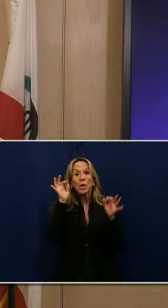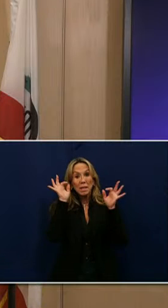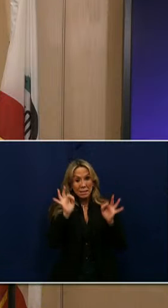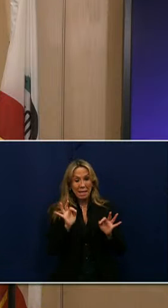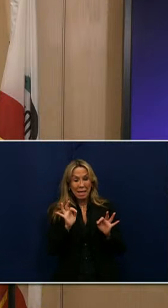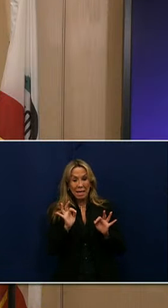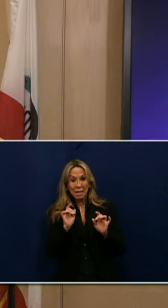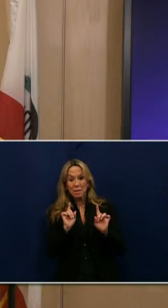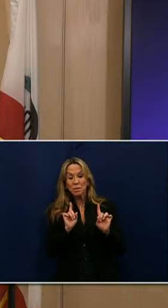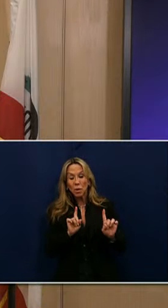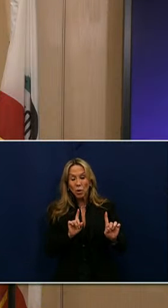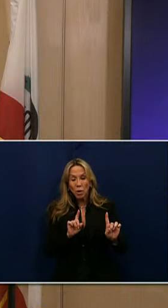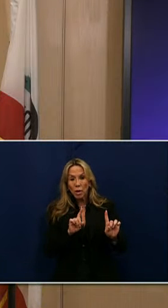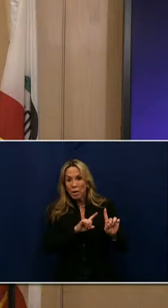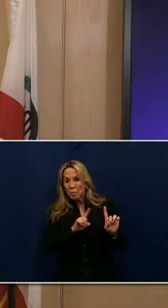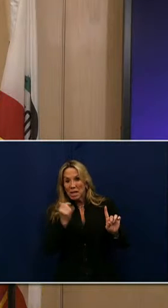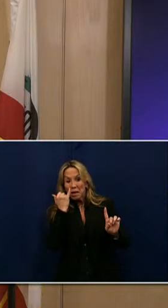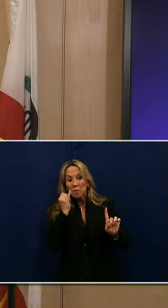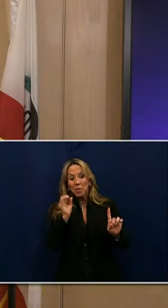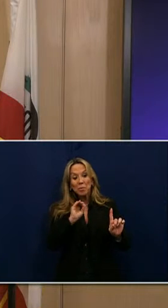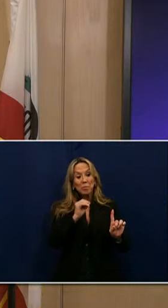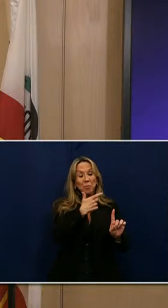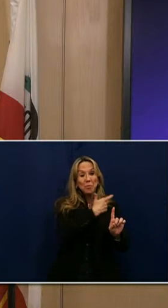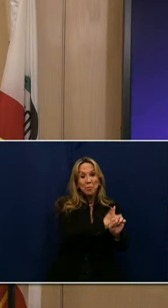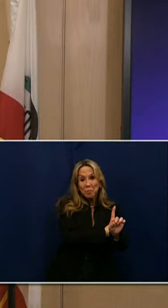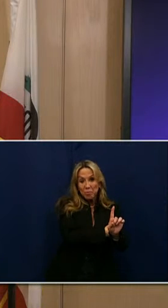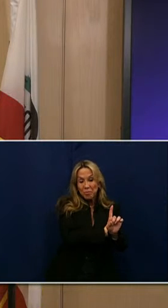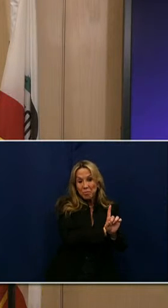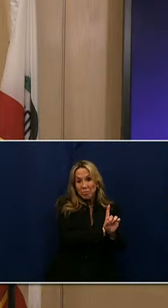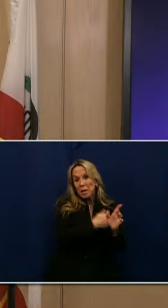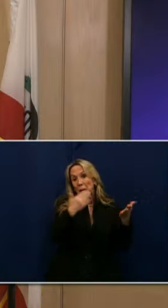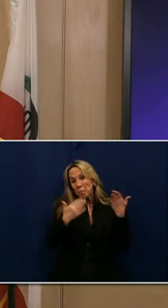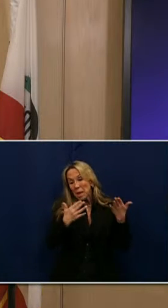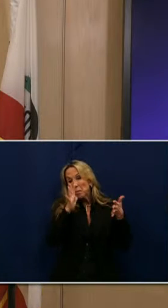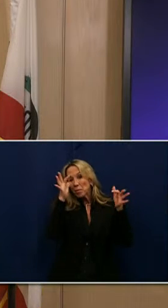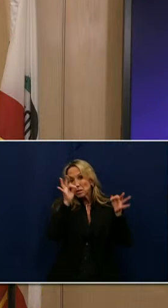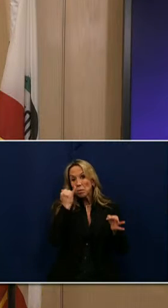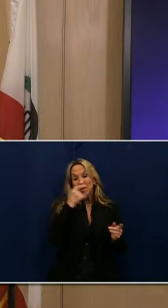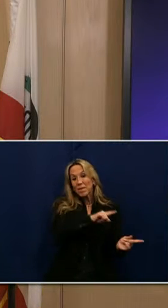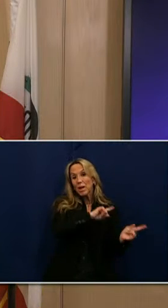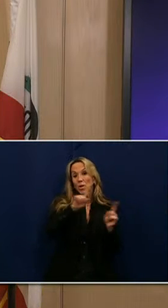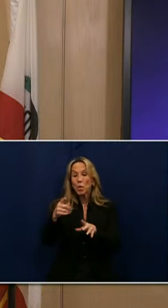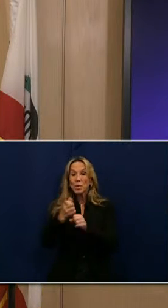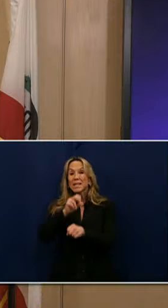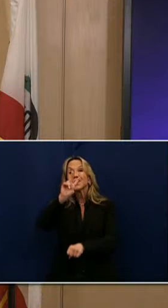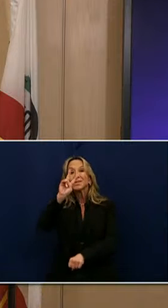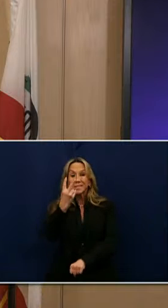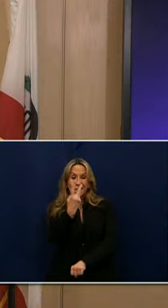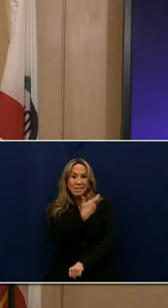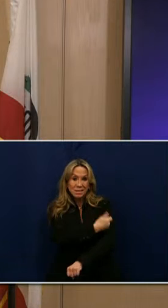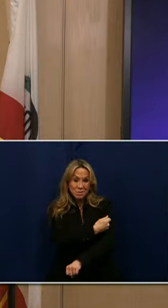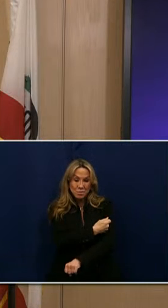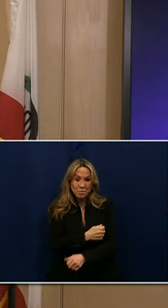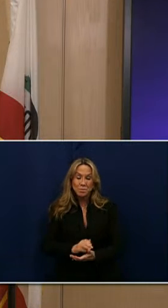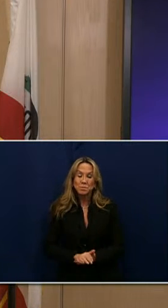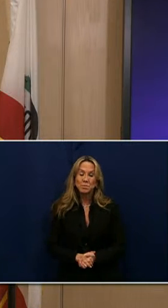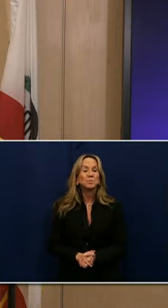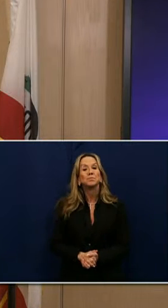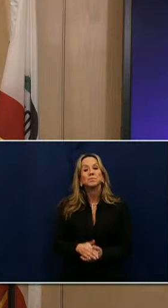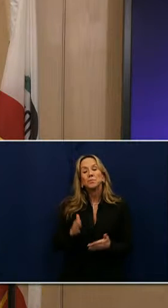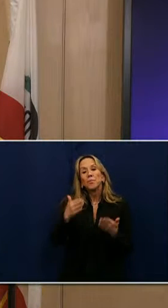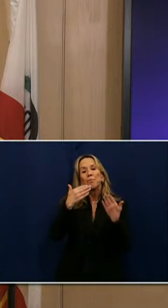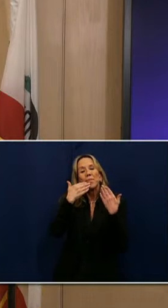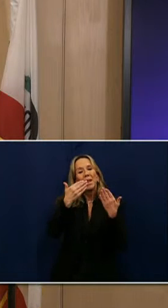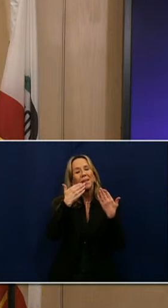any unanticipated side effects from the first shot could deter people from going back for the second. Yeah, thank you, Richard, for that question. I'm encouraged